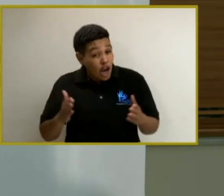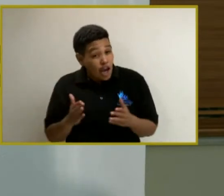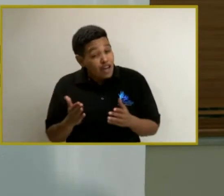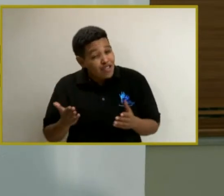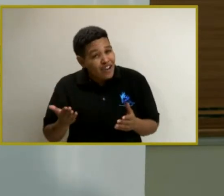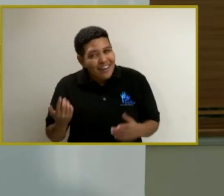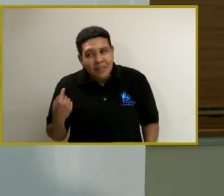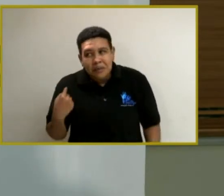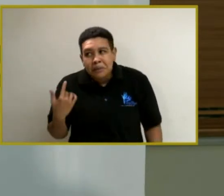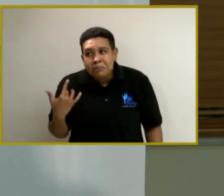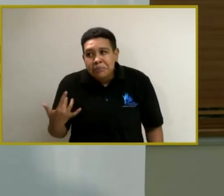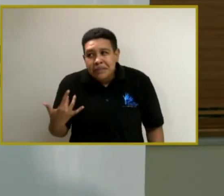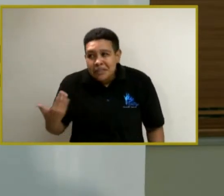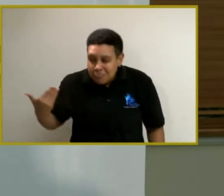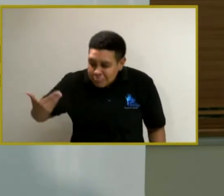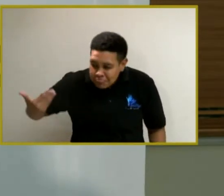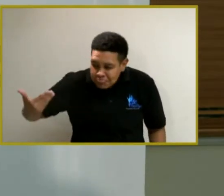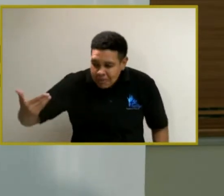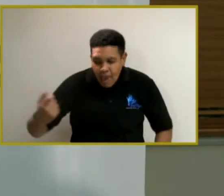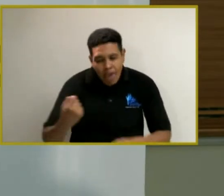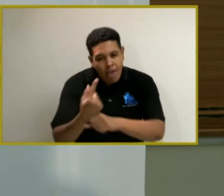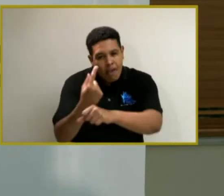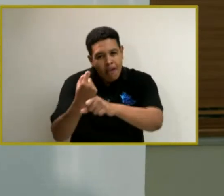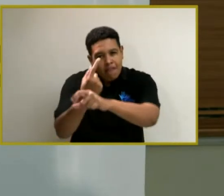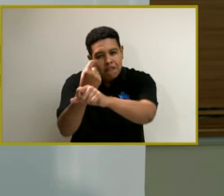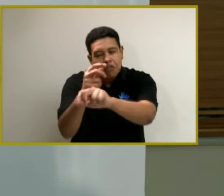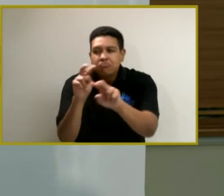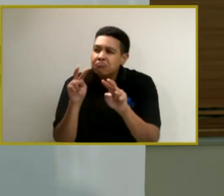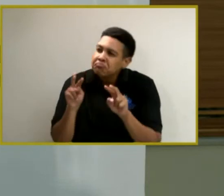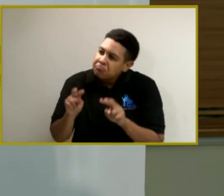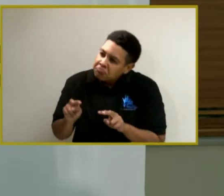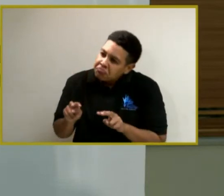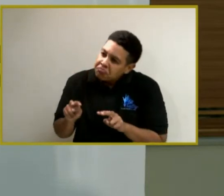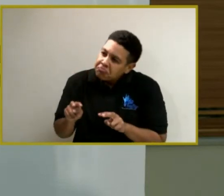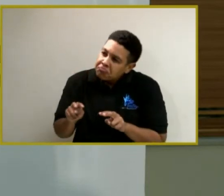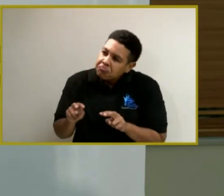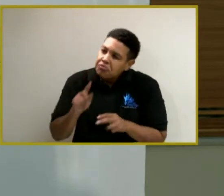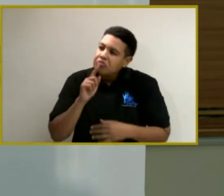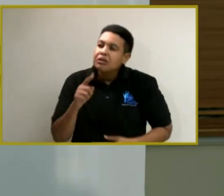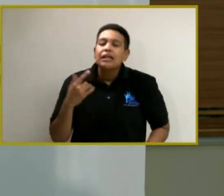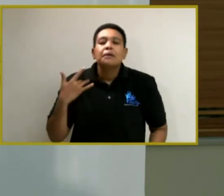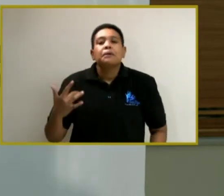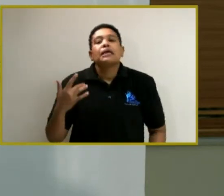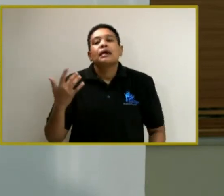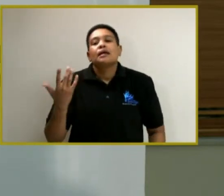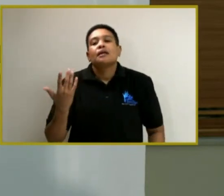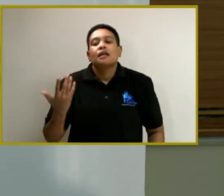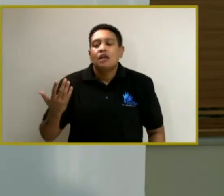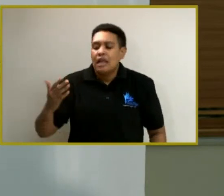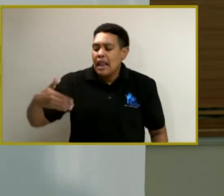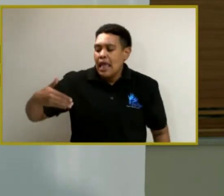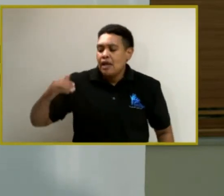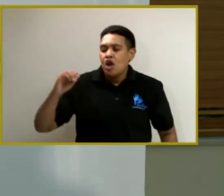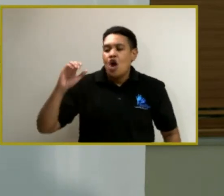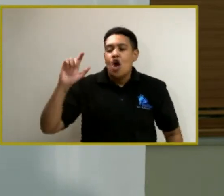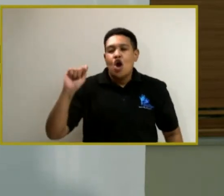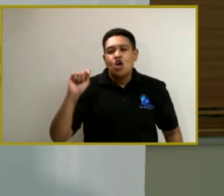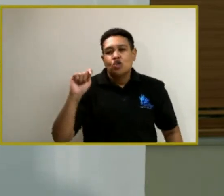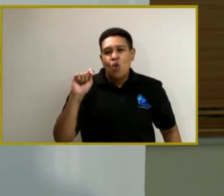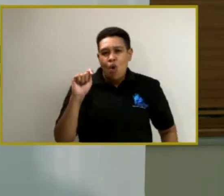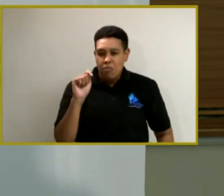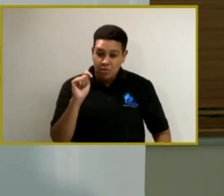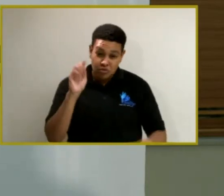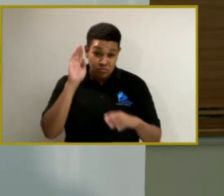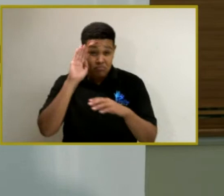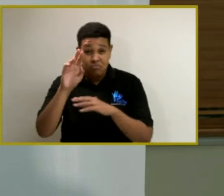of admissions, you will find that starting probably late October,